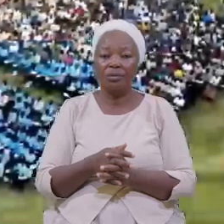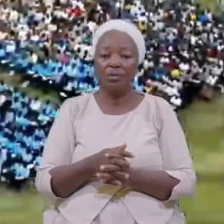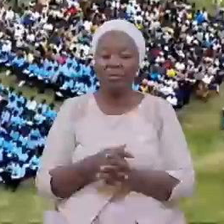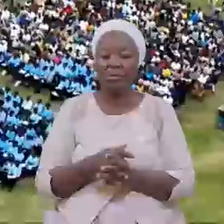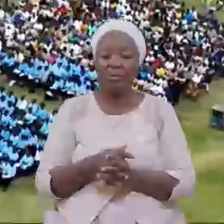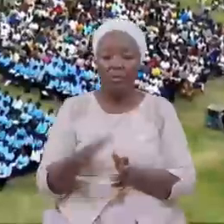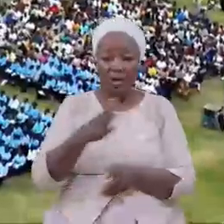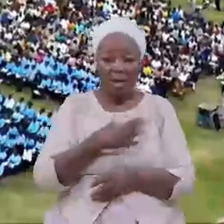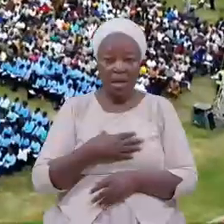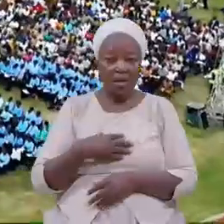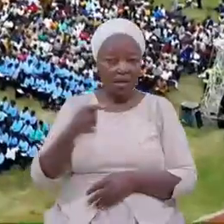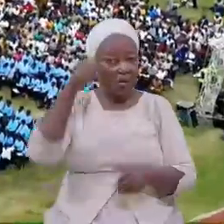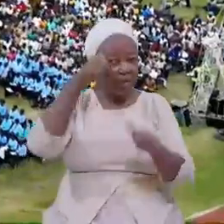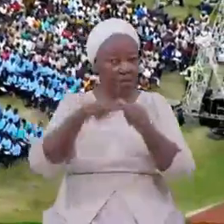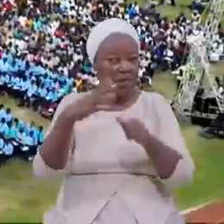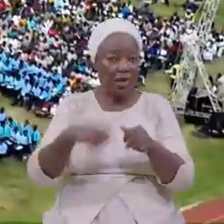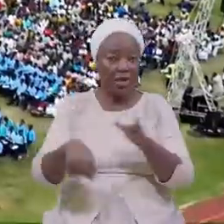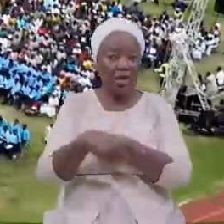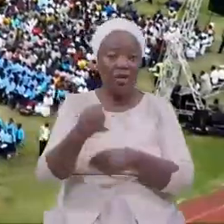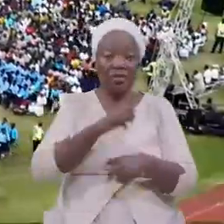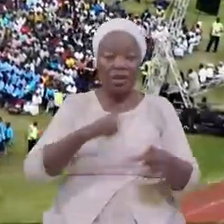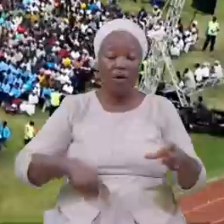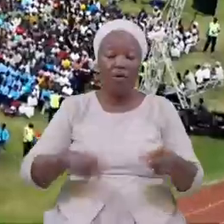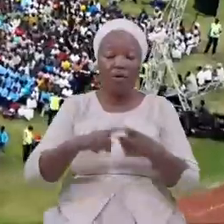And remember the day of the Lord to keep it holy.